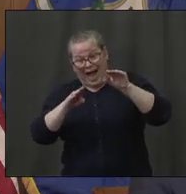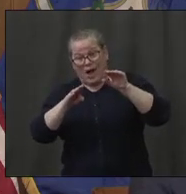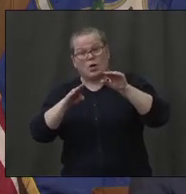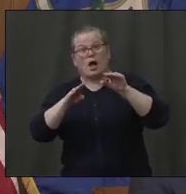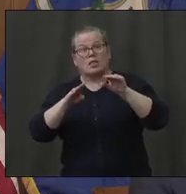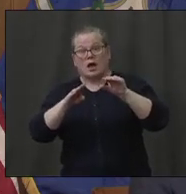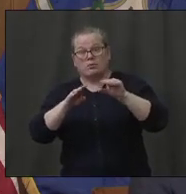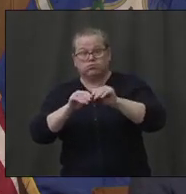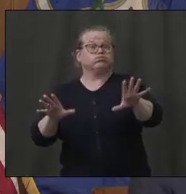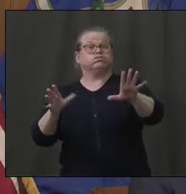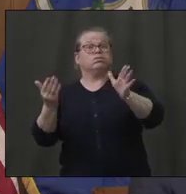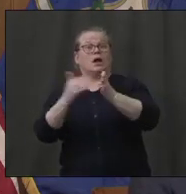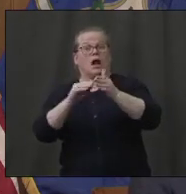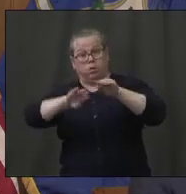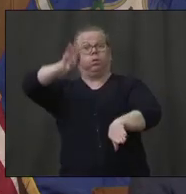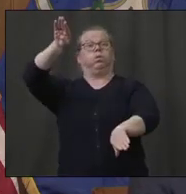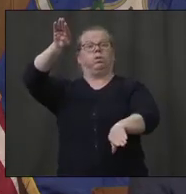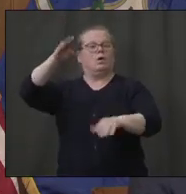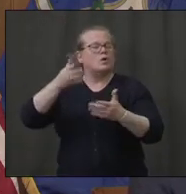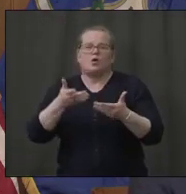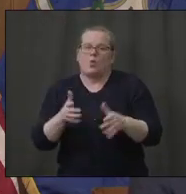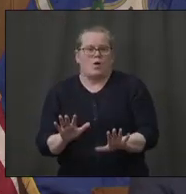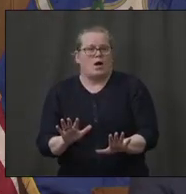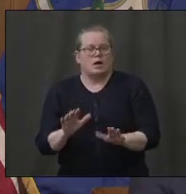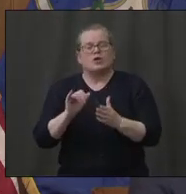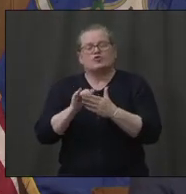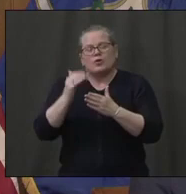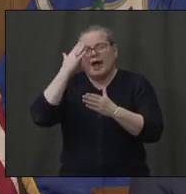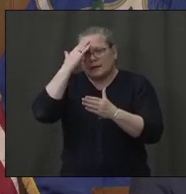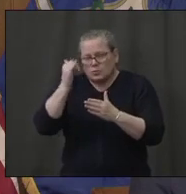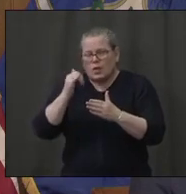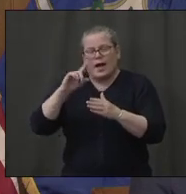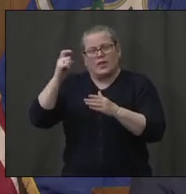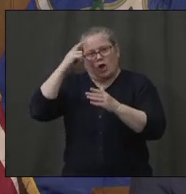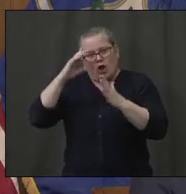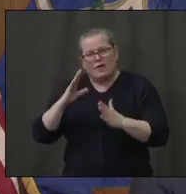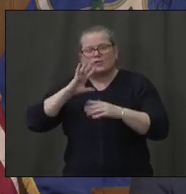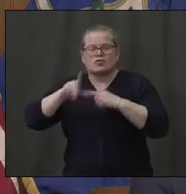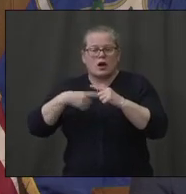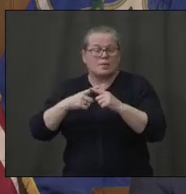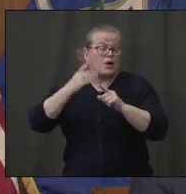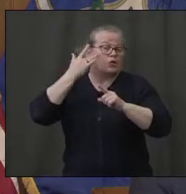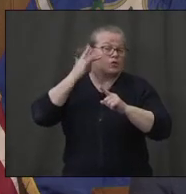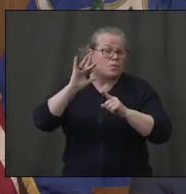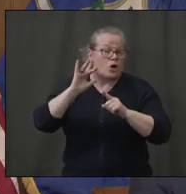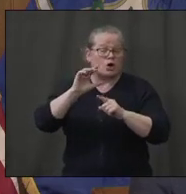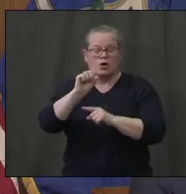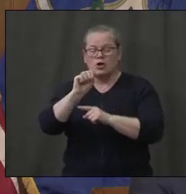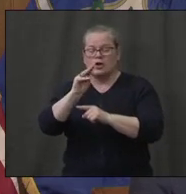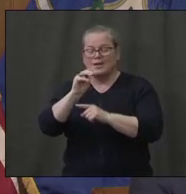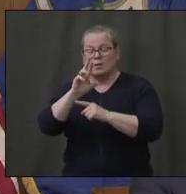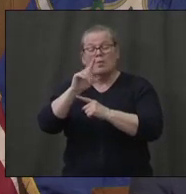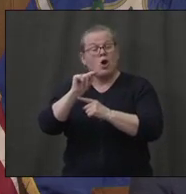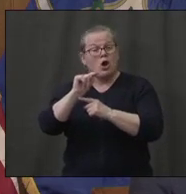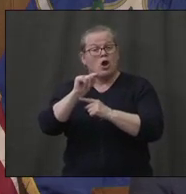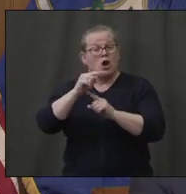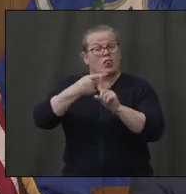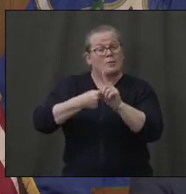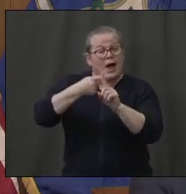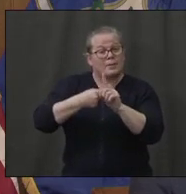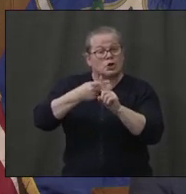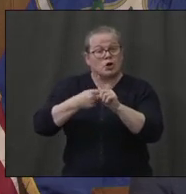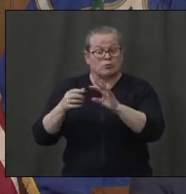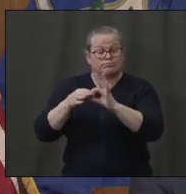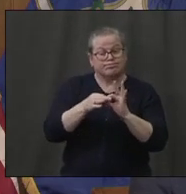thermometers, the increased testing, elements that we think will give us better analytics to isolate cases, to do